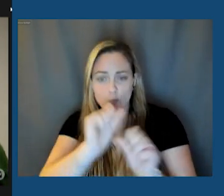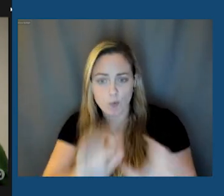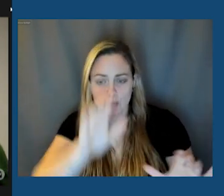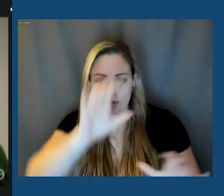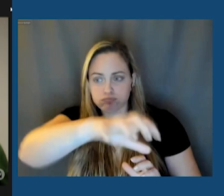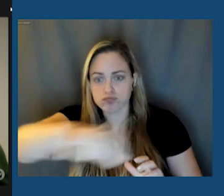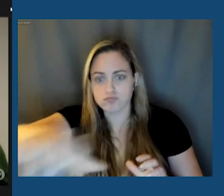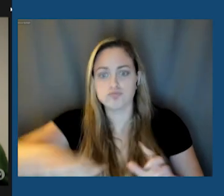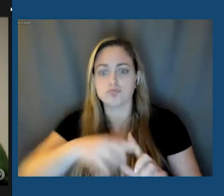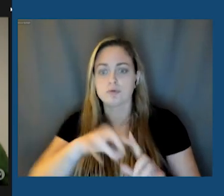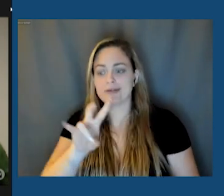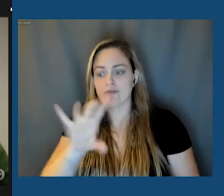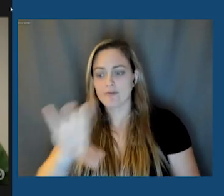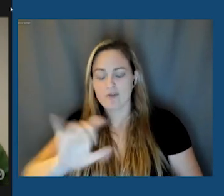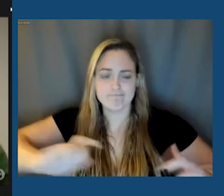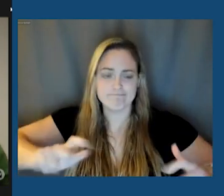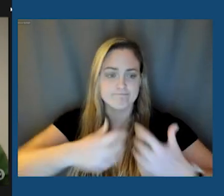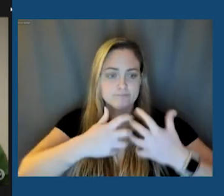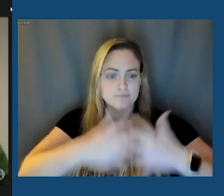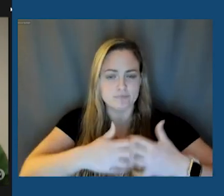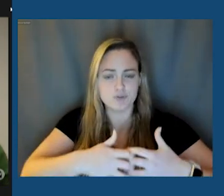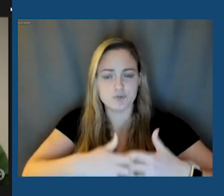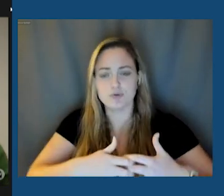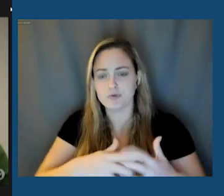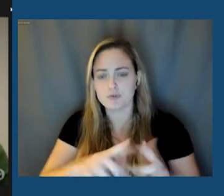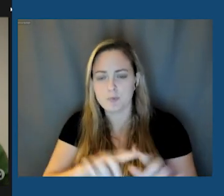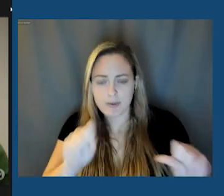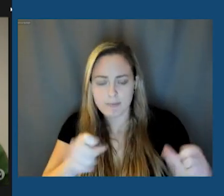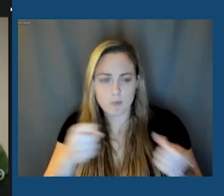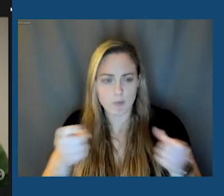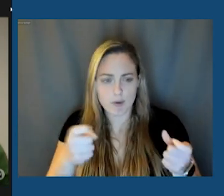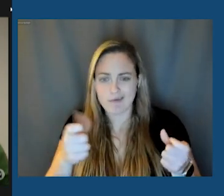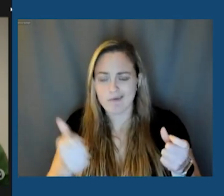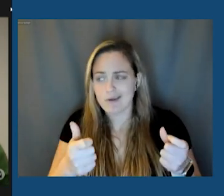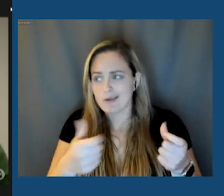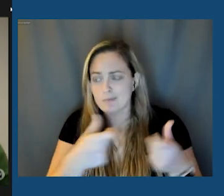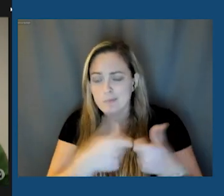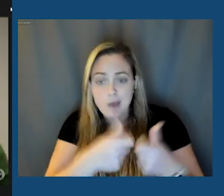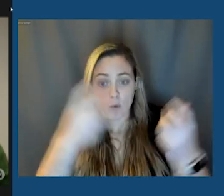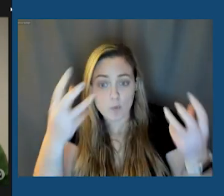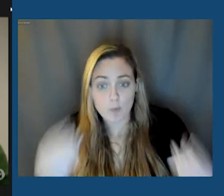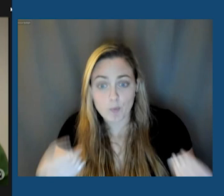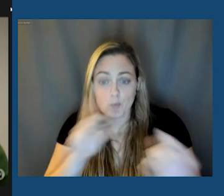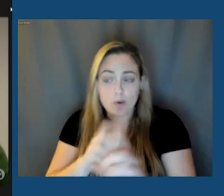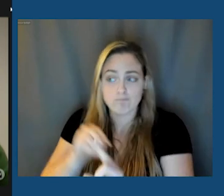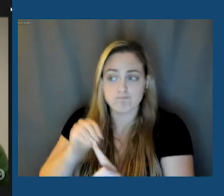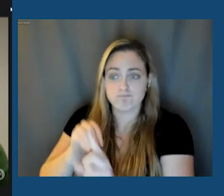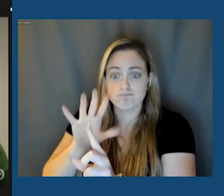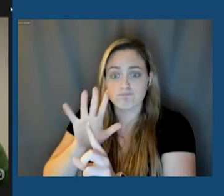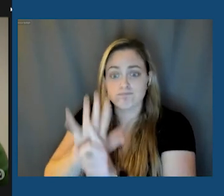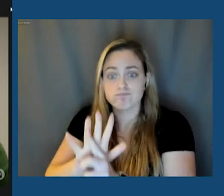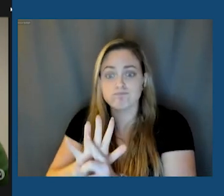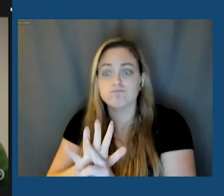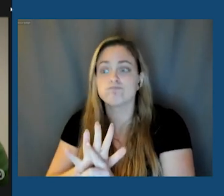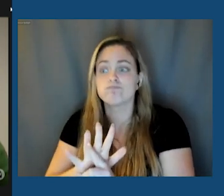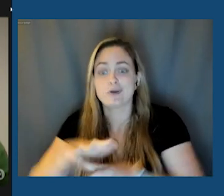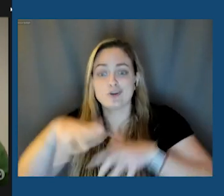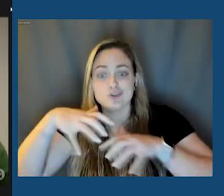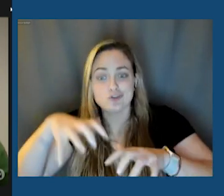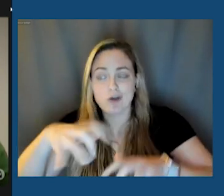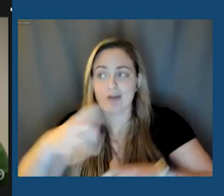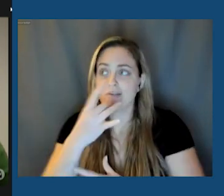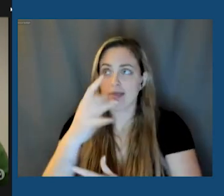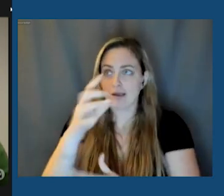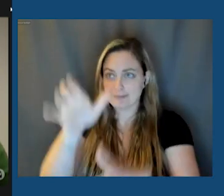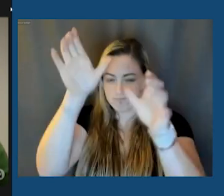75 massive generators to be able to handle any power outages that affect traffic signals. Now, I know you've heard weather warnings from